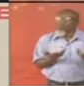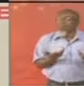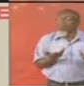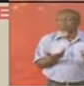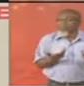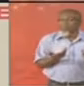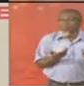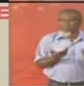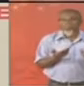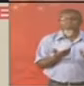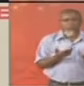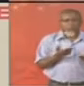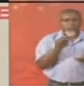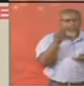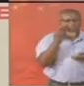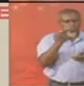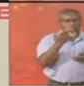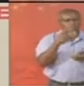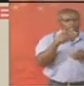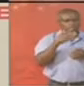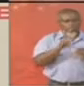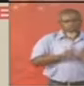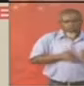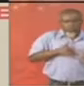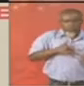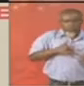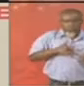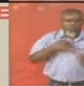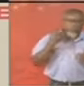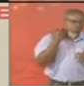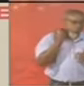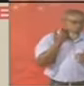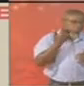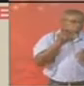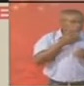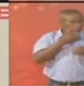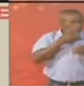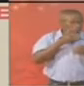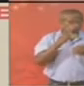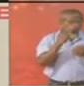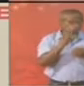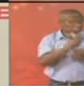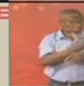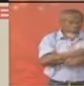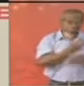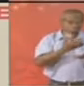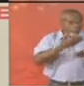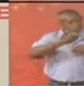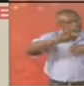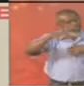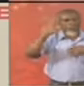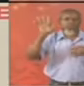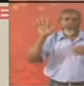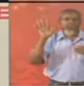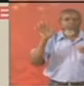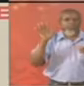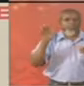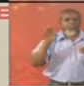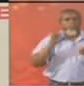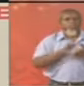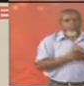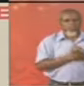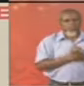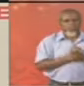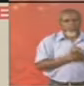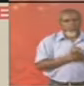two, and that there's also medication for them. So you can take medication to reduce those symptoms if they are